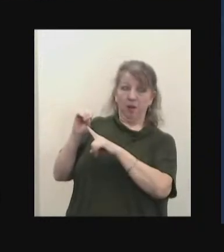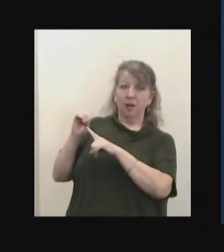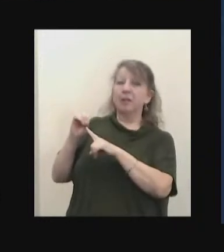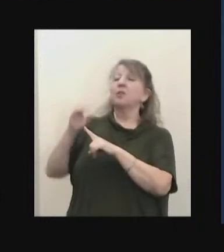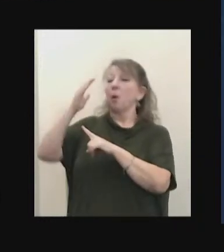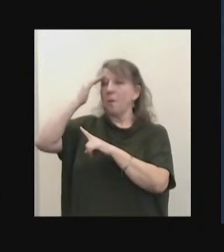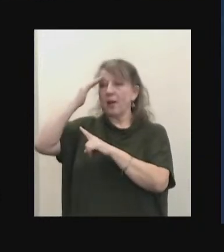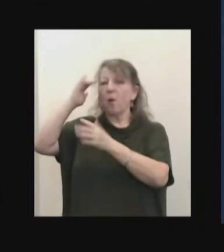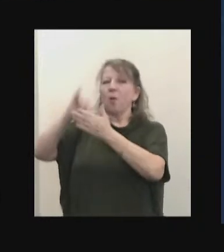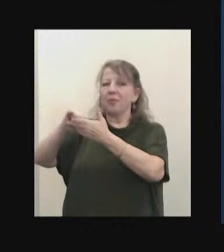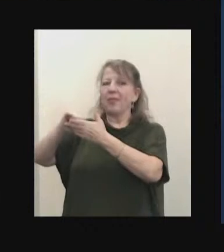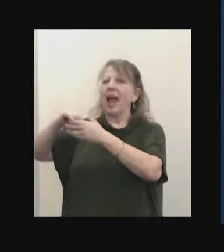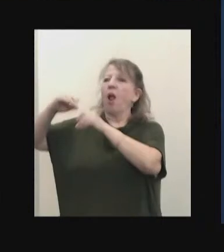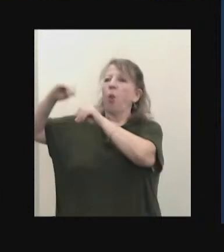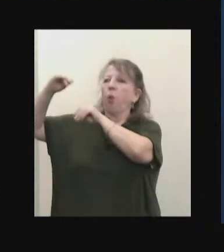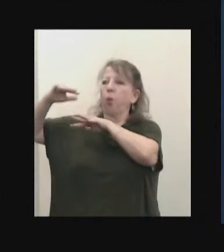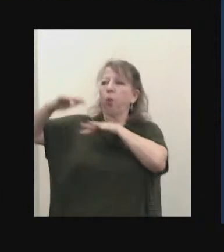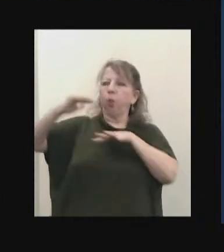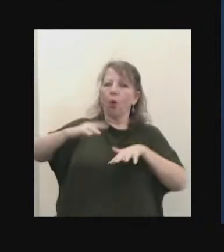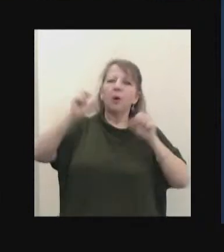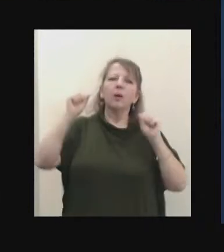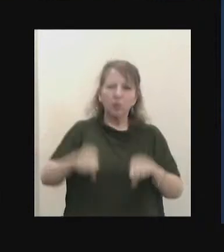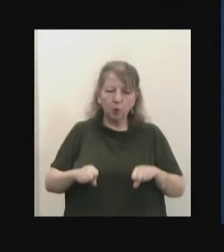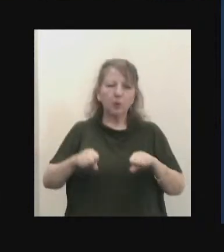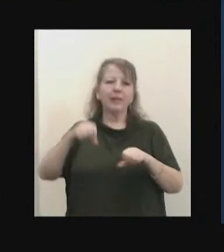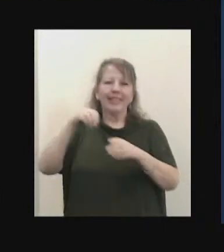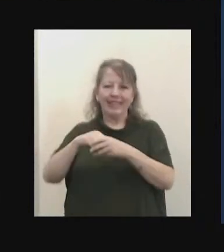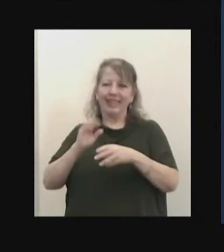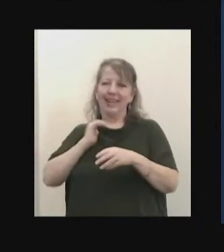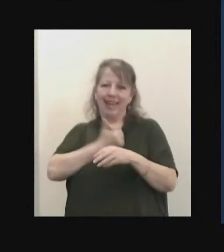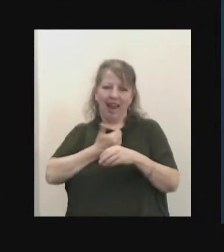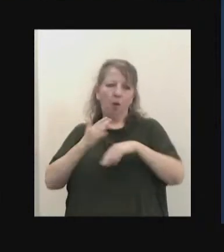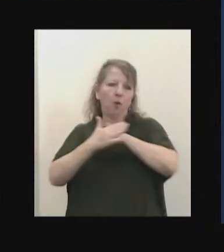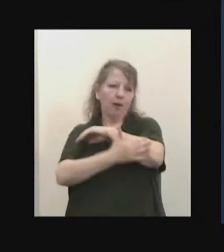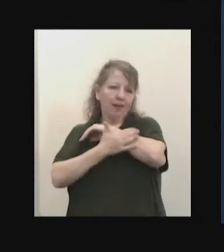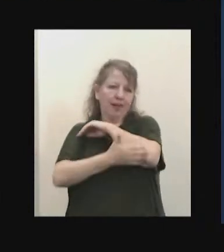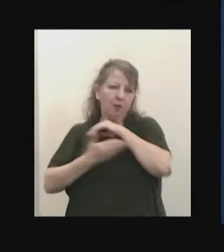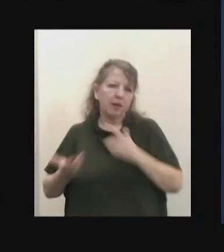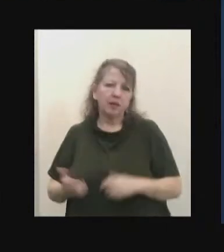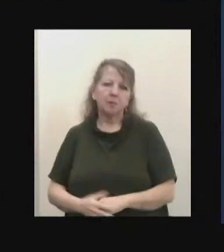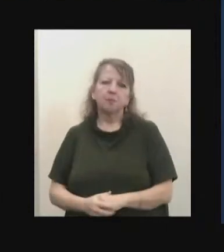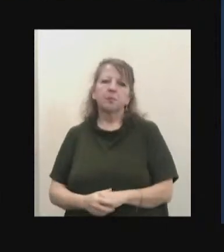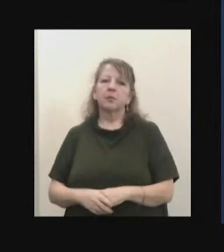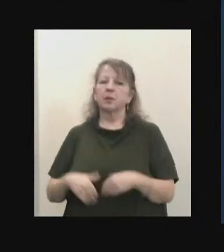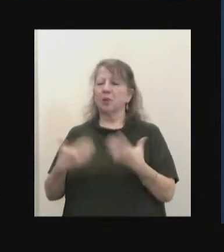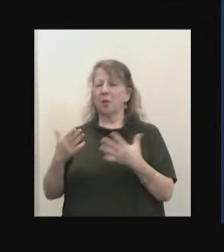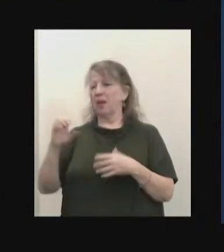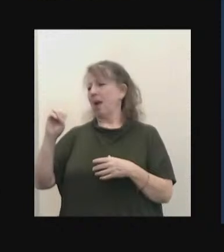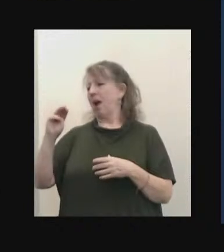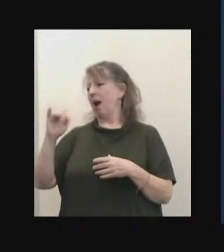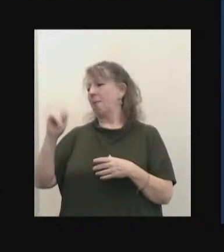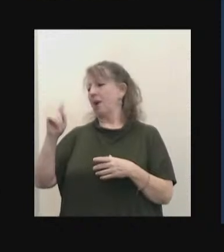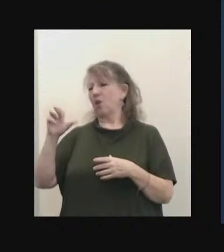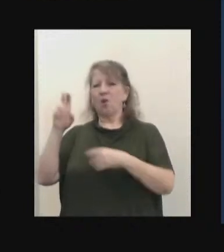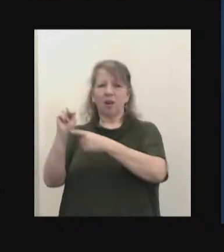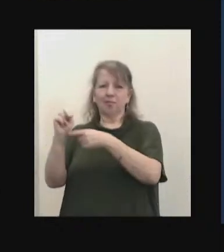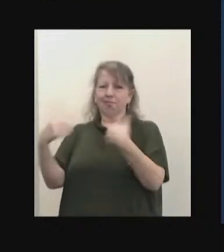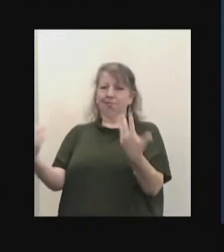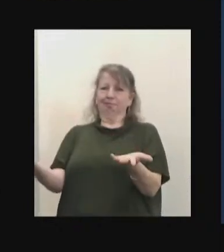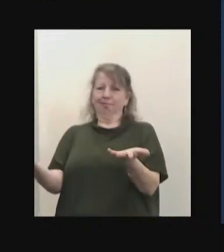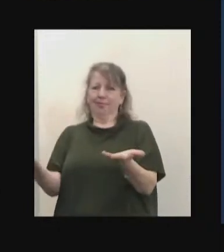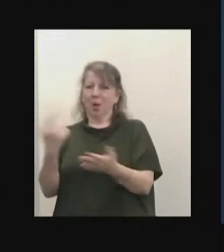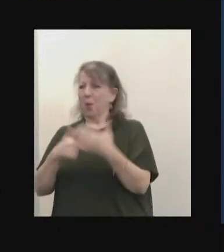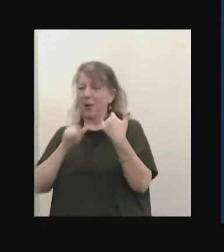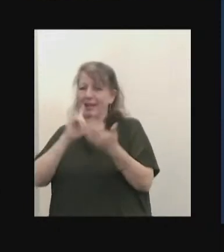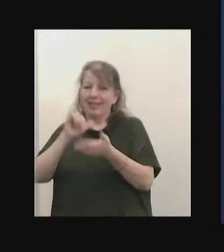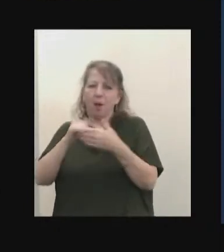start to see it here in Western New York, including Erie County. So there's a lot we don't know about the Omicron variant. It's only